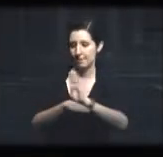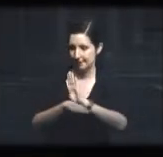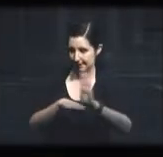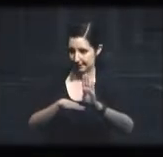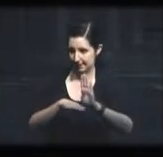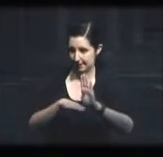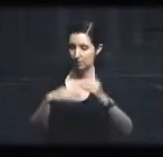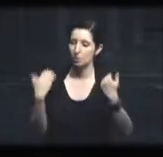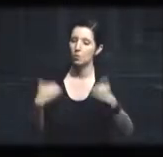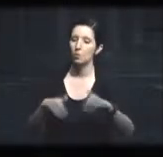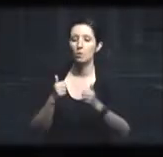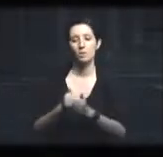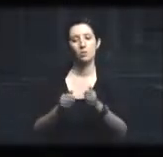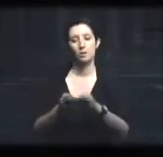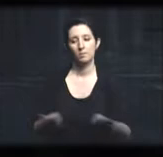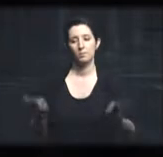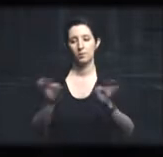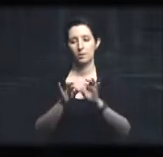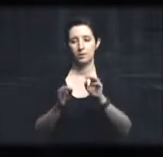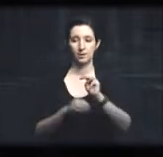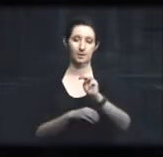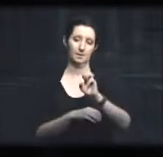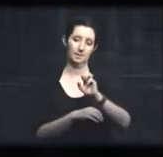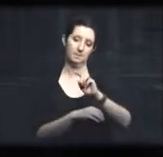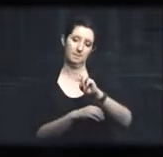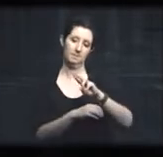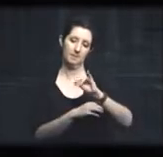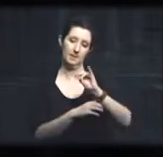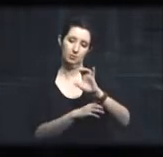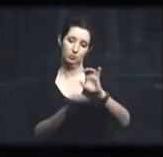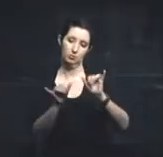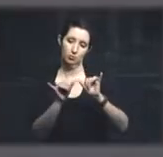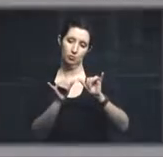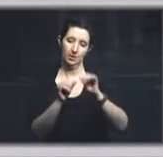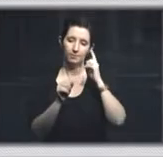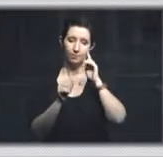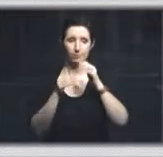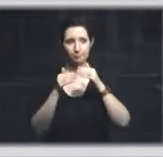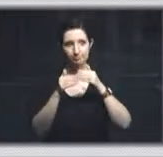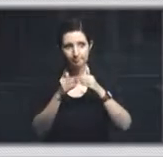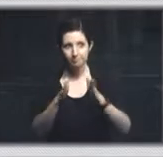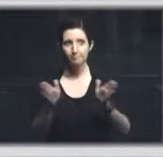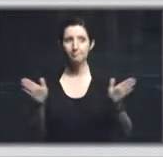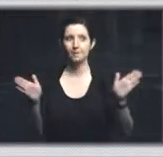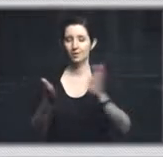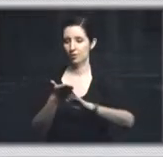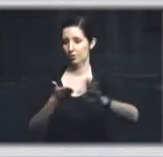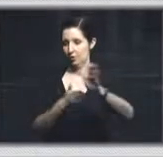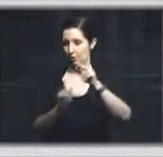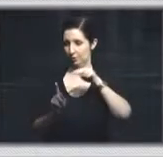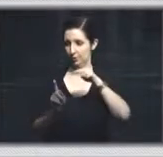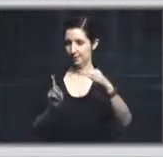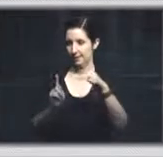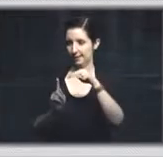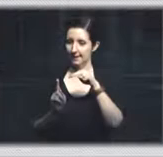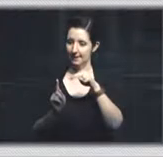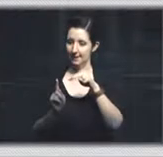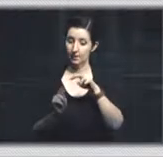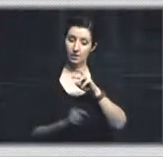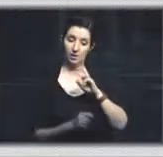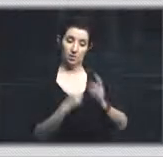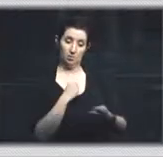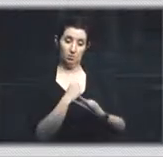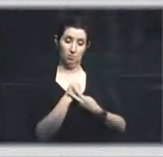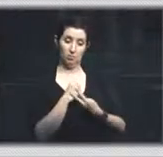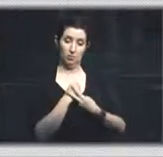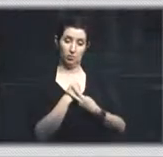the most important metric from the whole college perspective is, how are we doing in our reserves? Are we